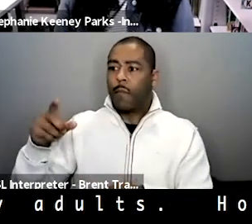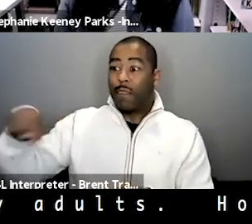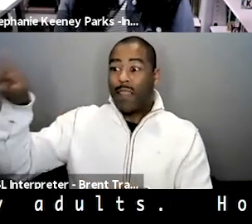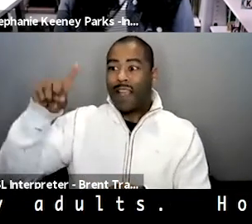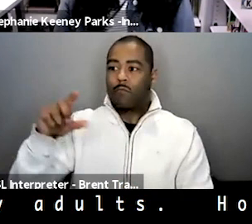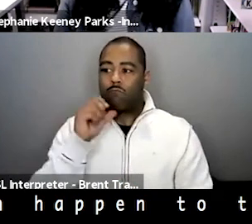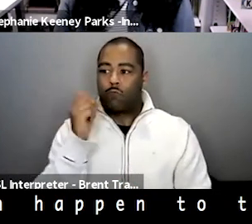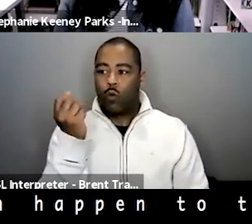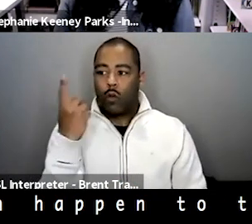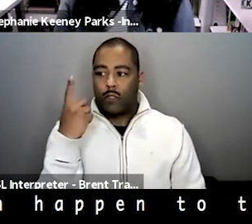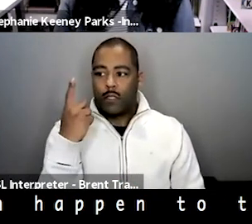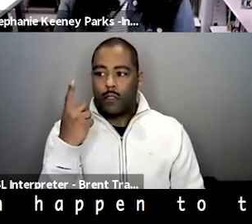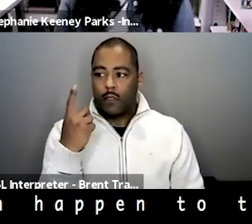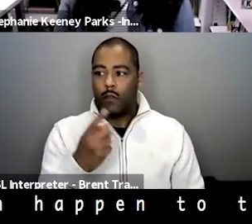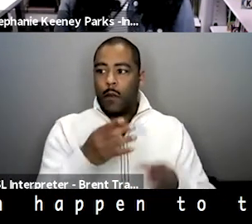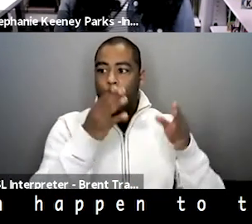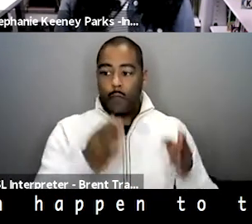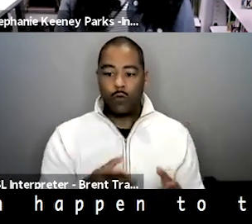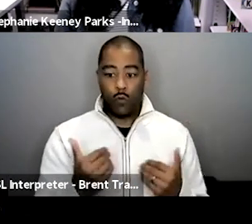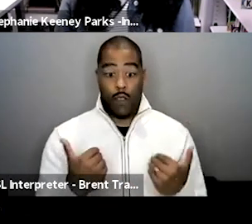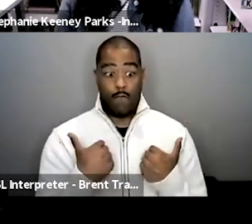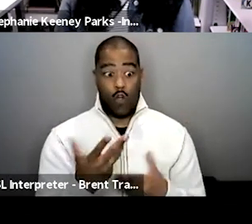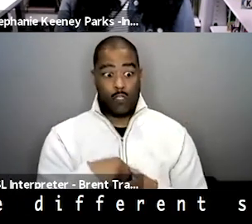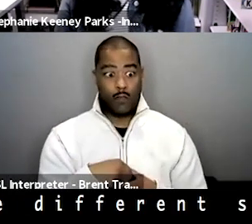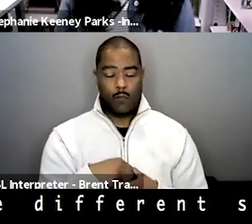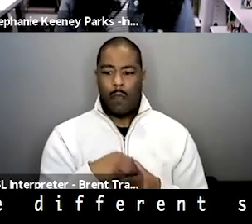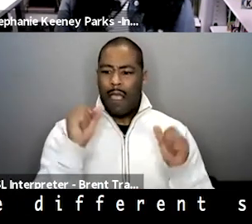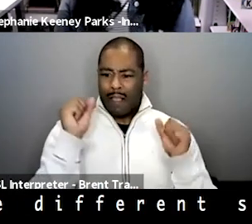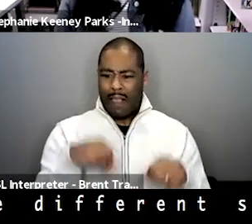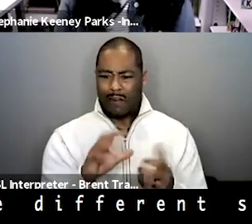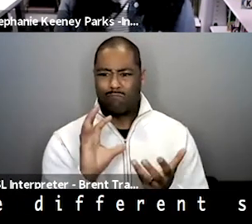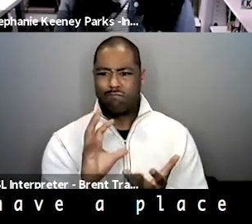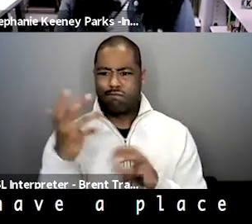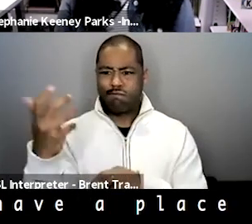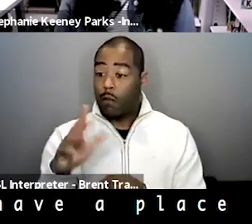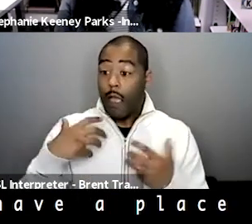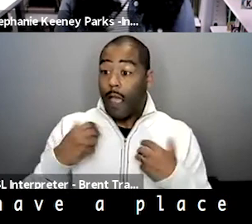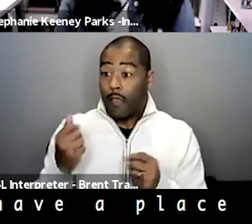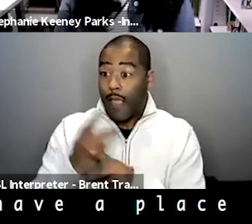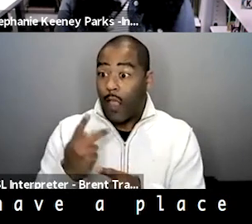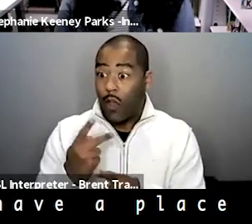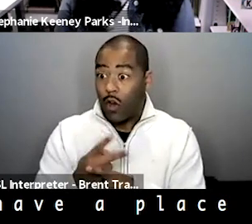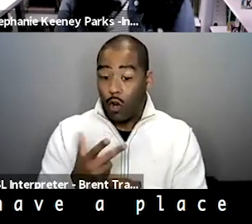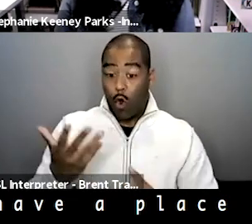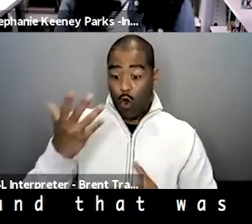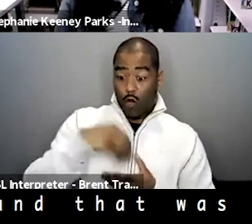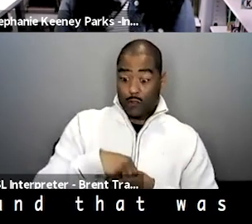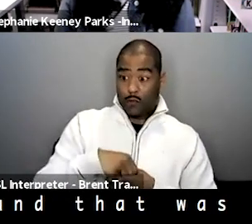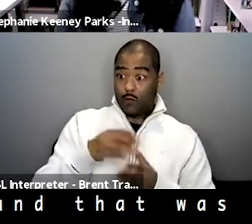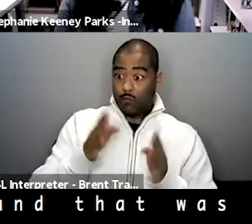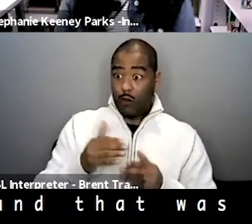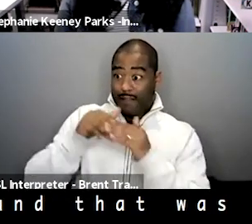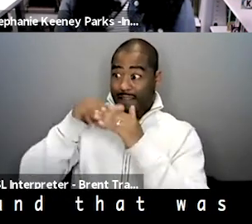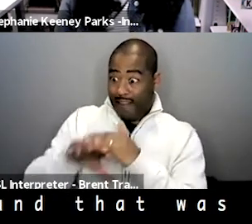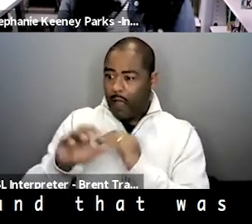adults. And they, you know, sort of horrible things can happen to them in hospitals. You know, all of the different sections of the film